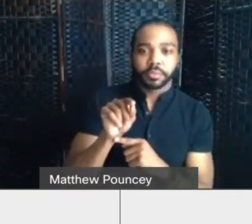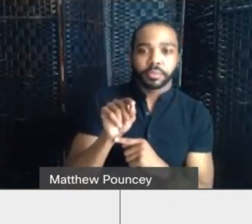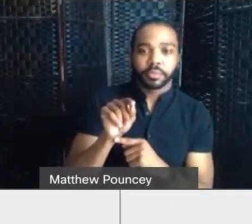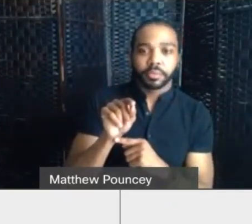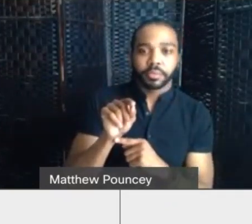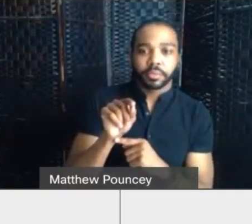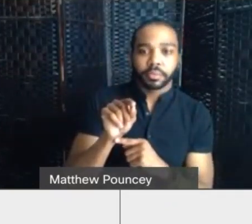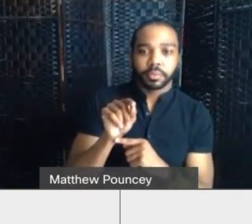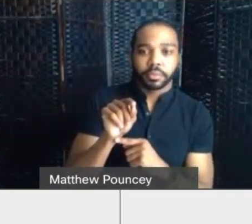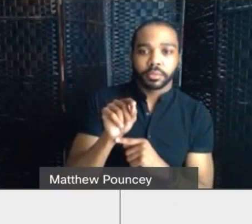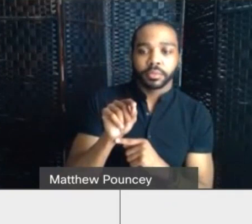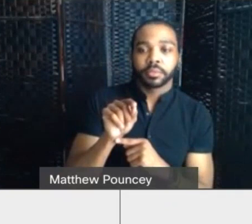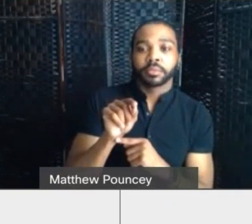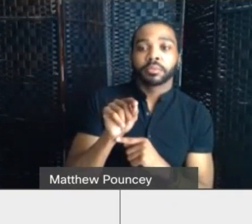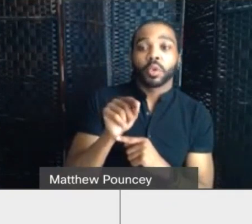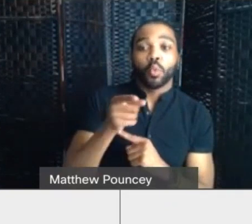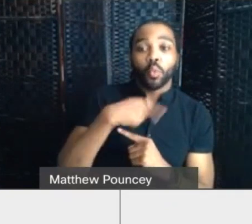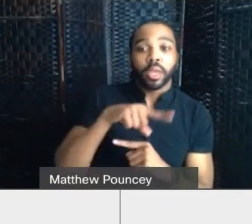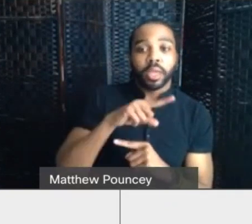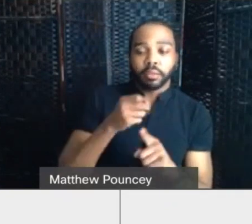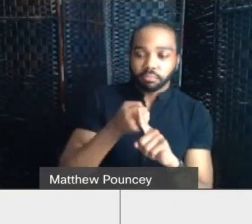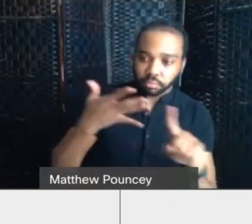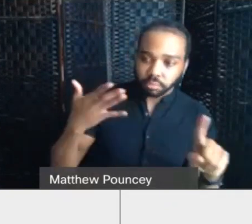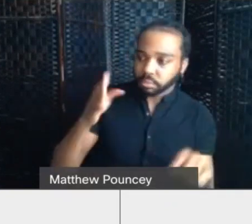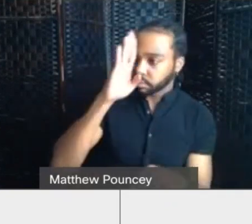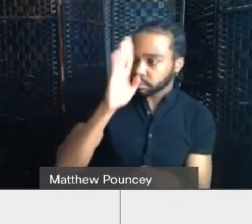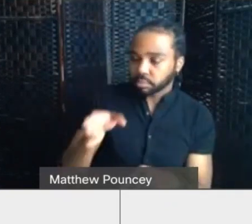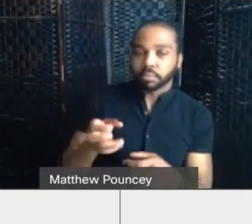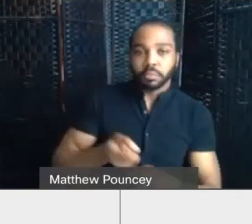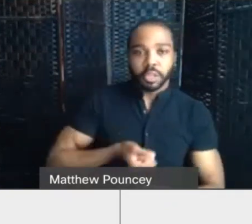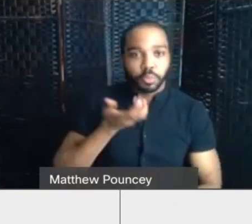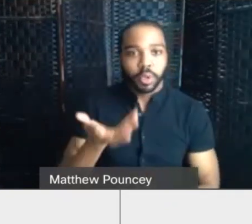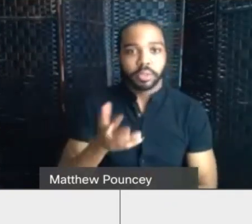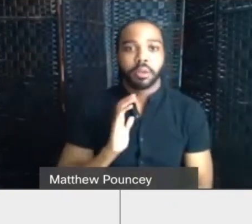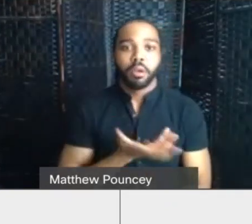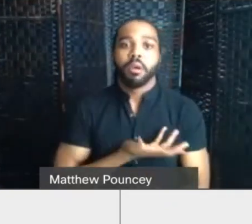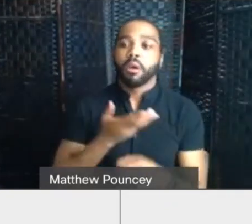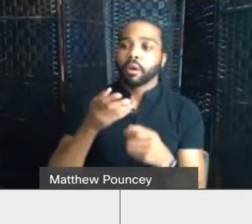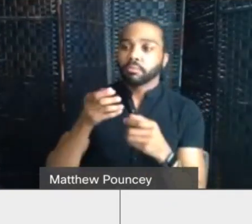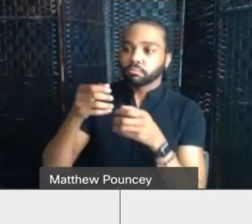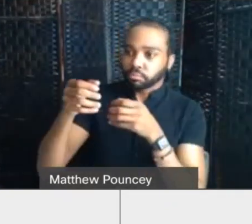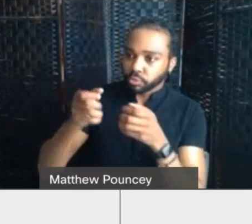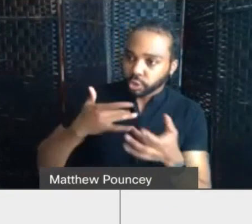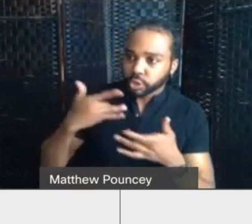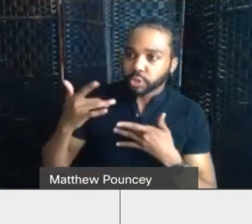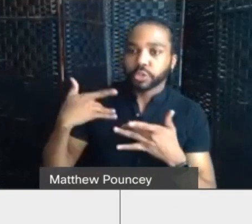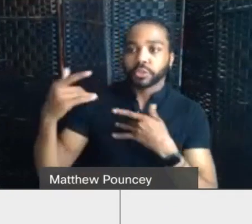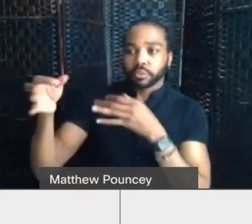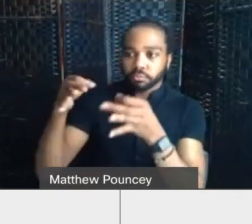We explicitly, directly expressed our concern that